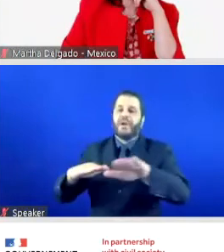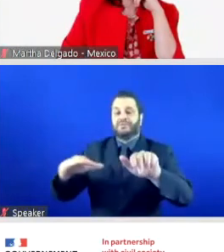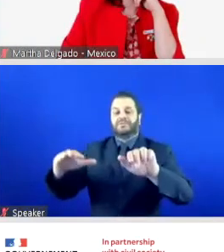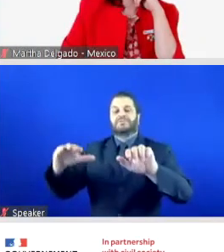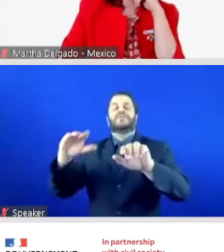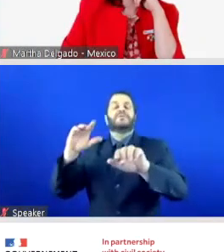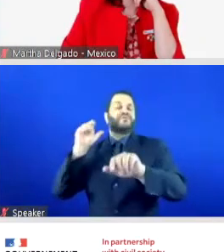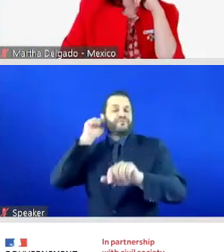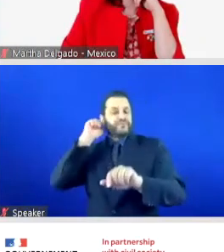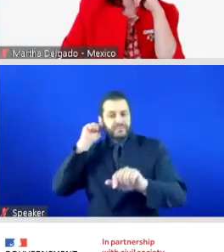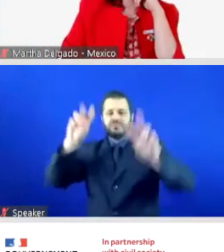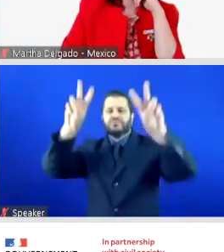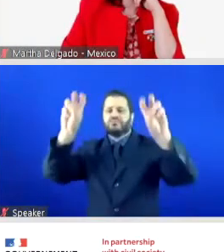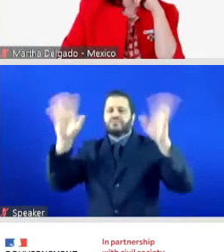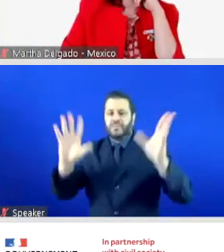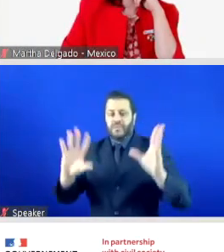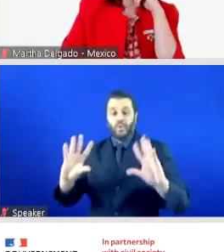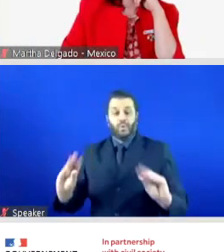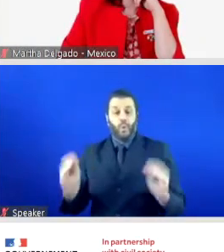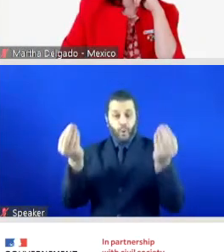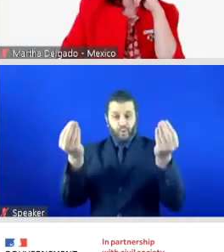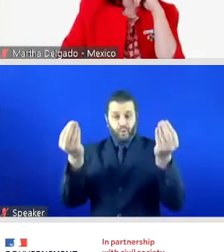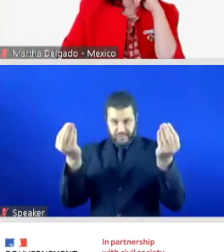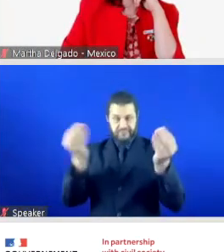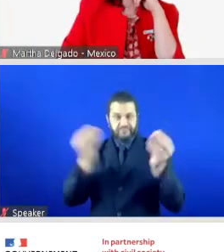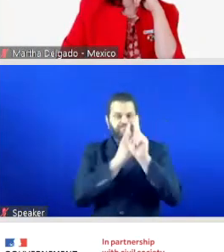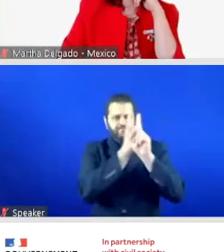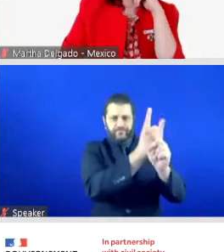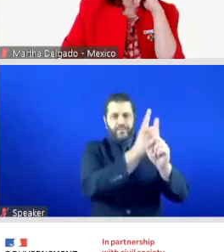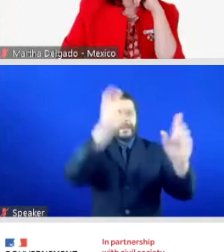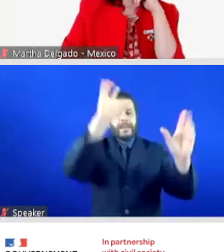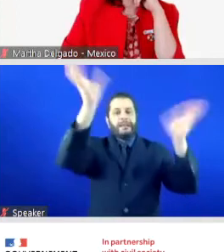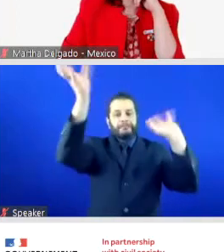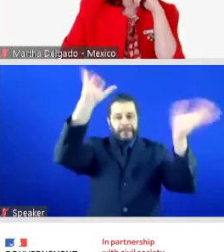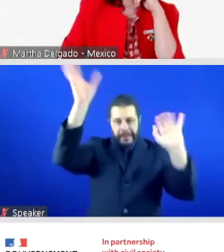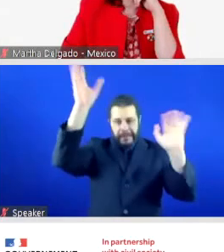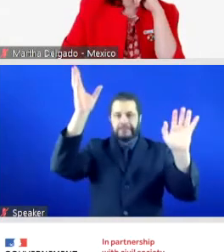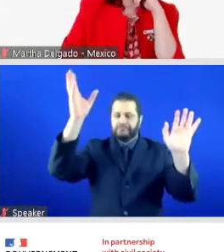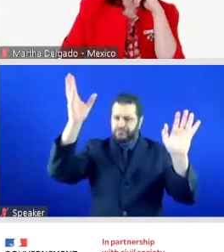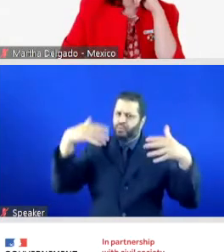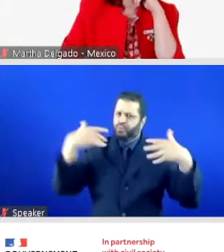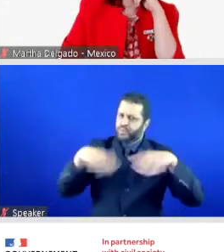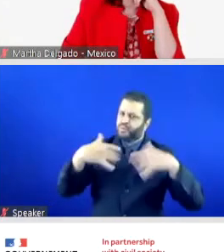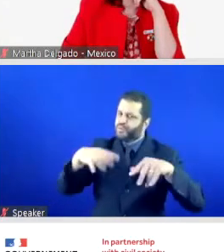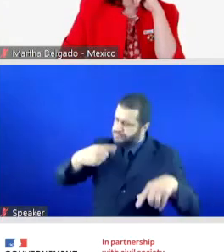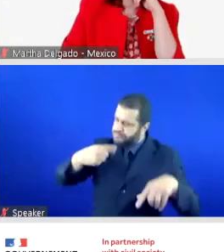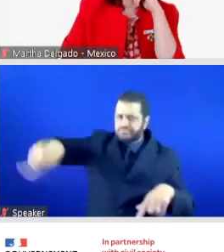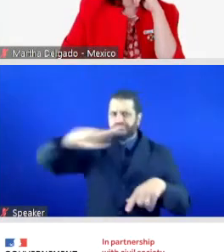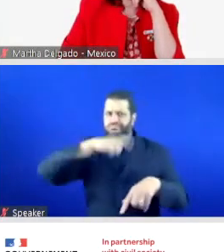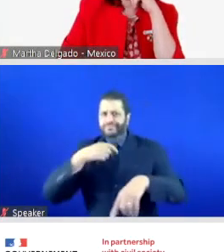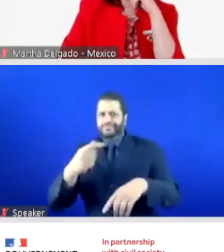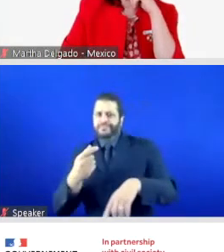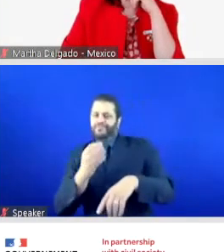of the youth to mobilize others, to bring others, including private sector, in the fight against